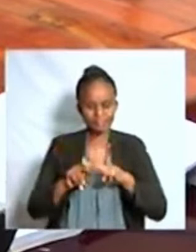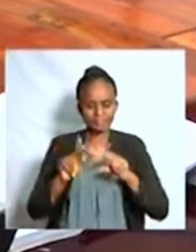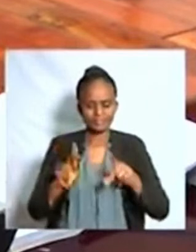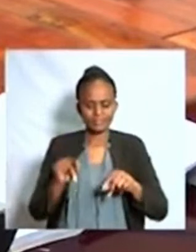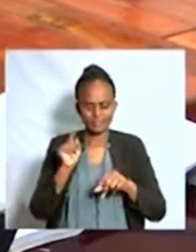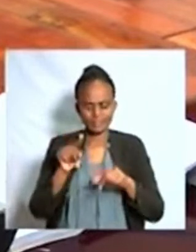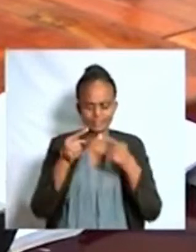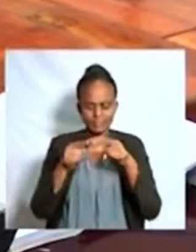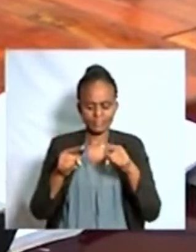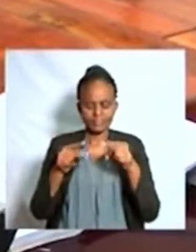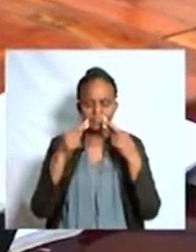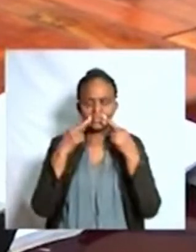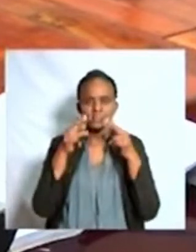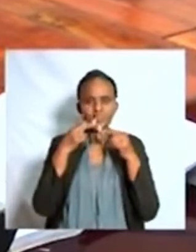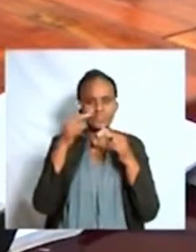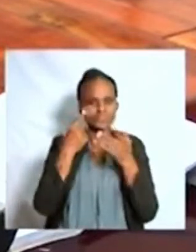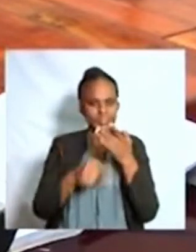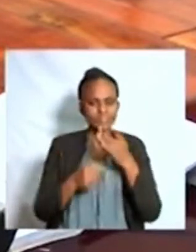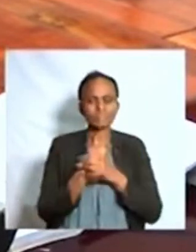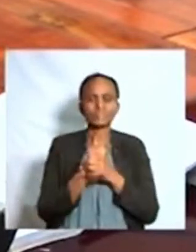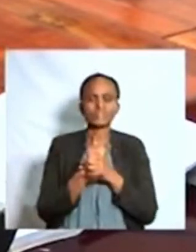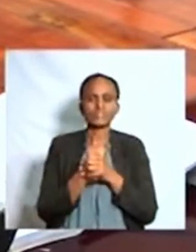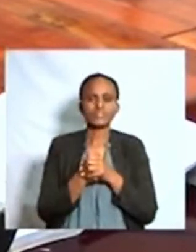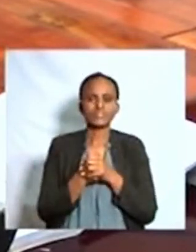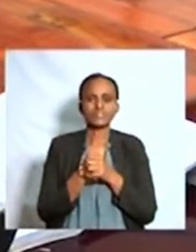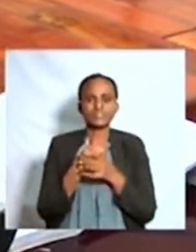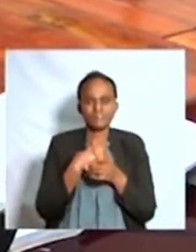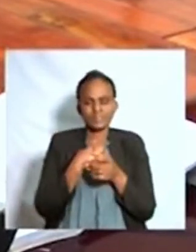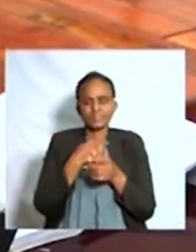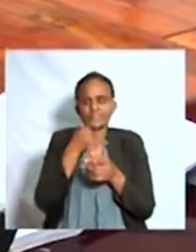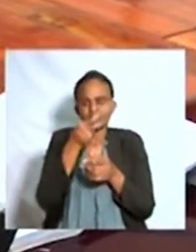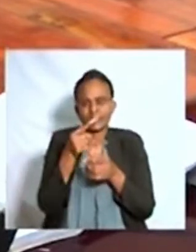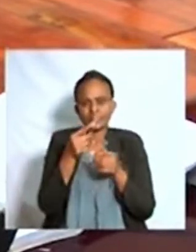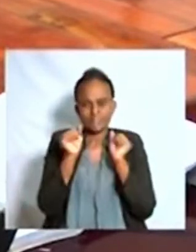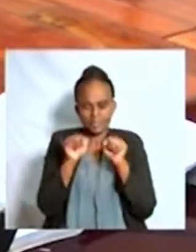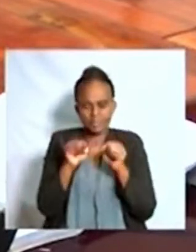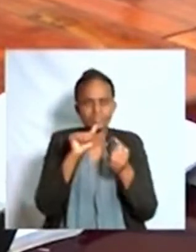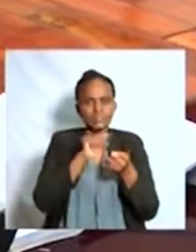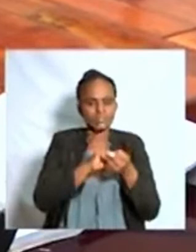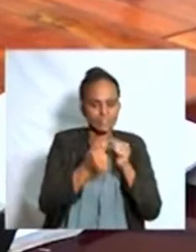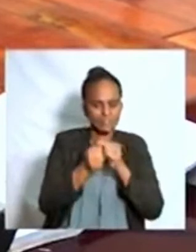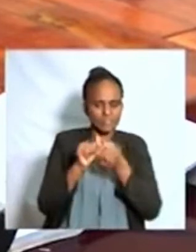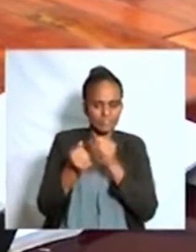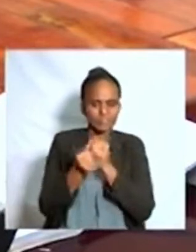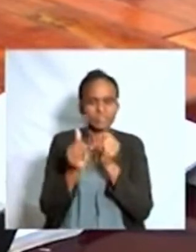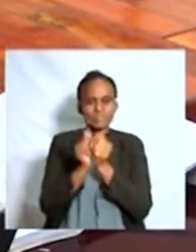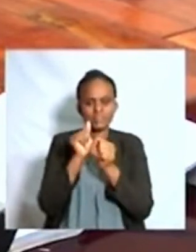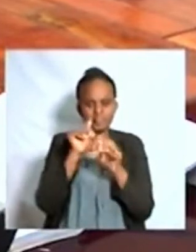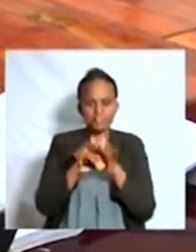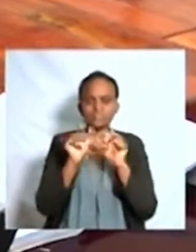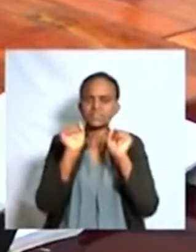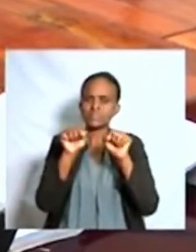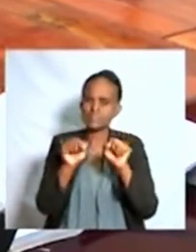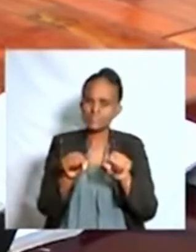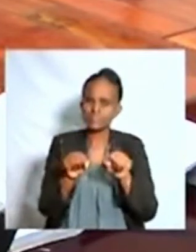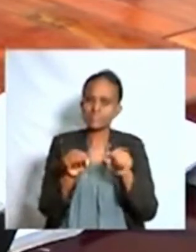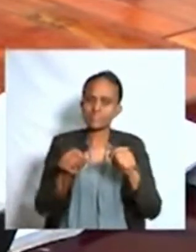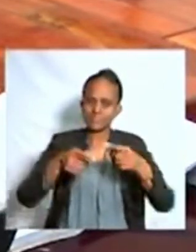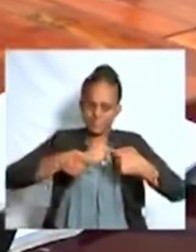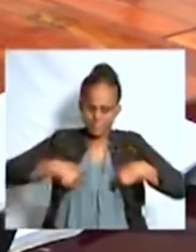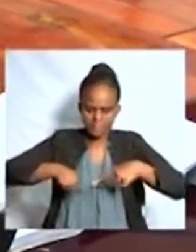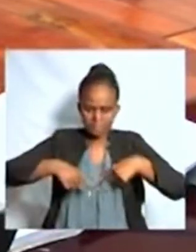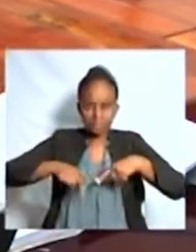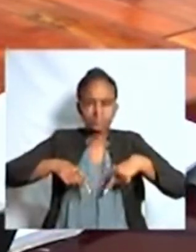was done as a result of, I can say, constraints within our ability to meet certain